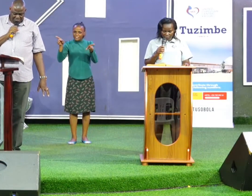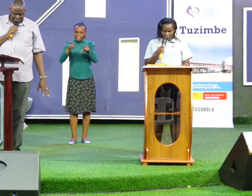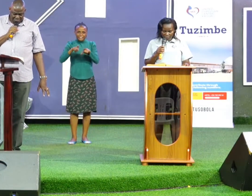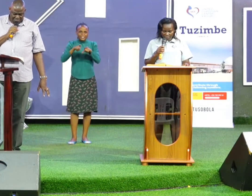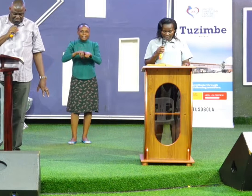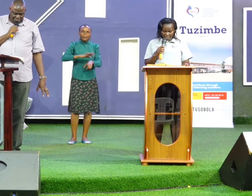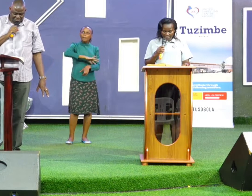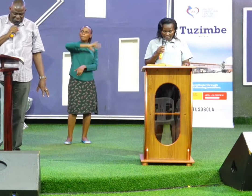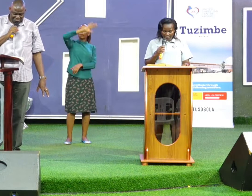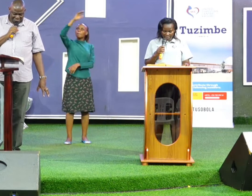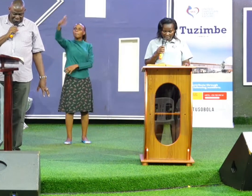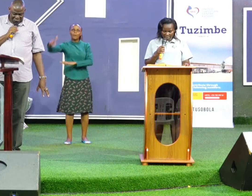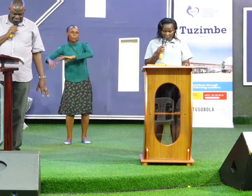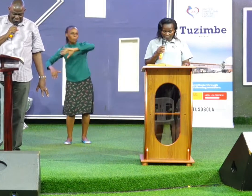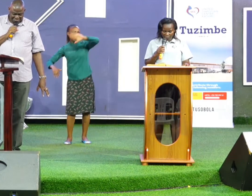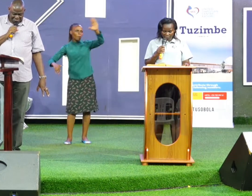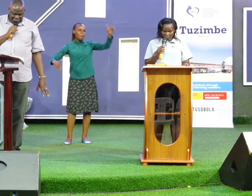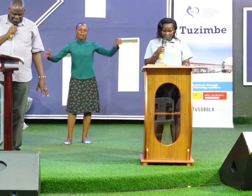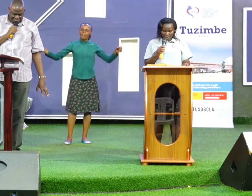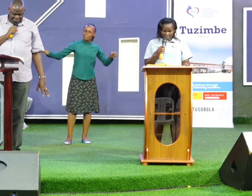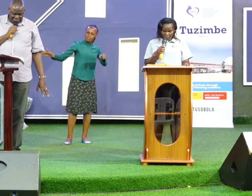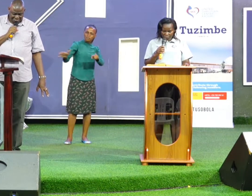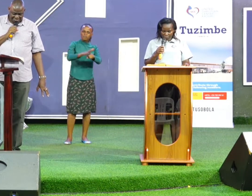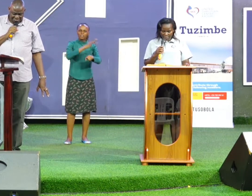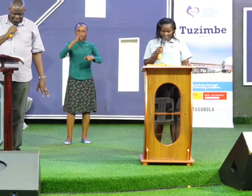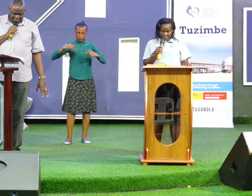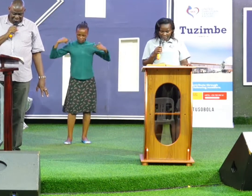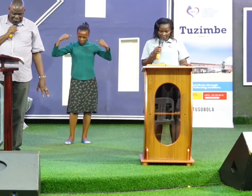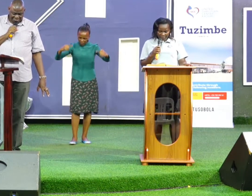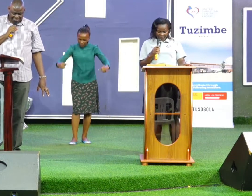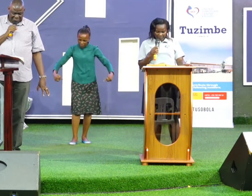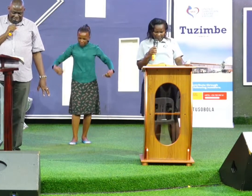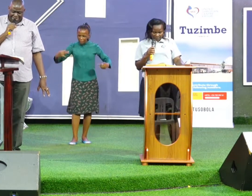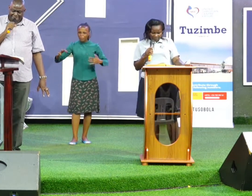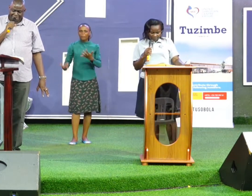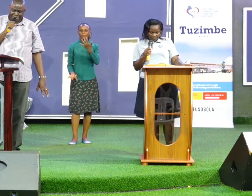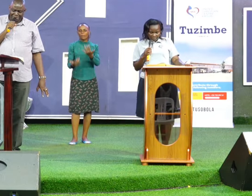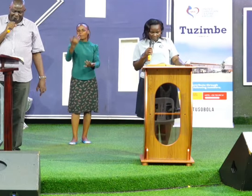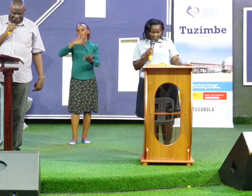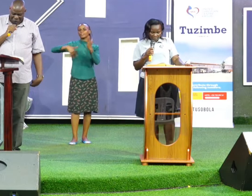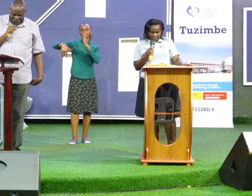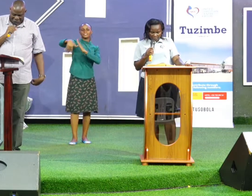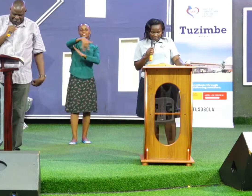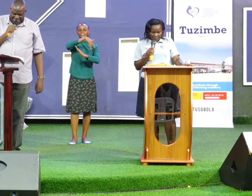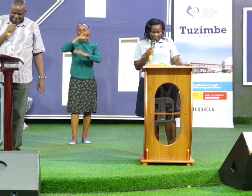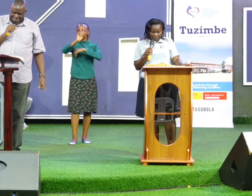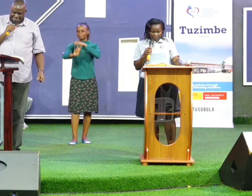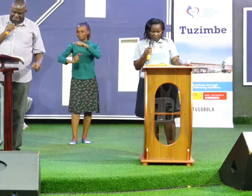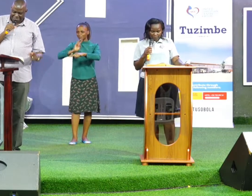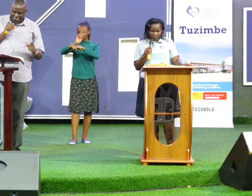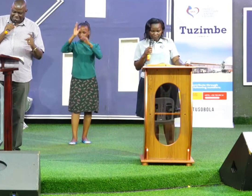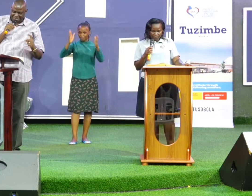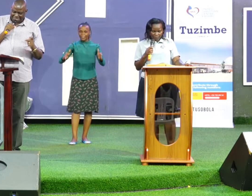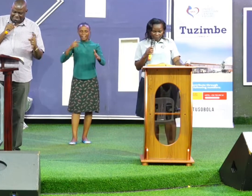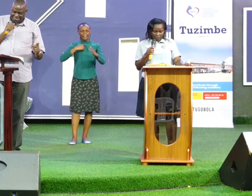olusozi nga lujjudde embalaasi n'amagaali ag'omuliro ageetoolodde Erisa. Hallelujah. Amen. I like